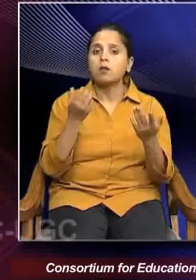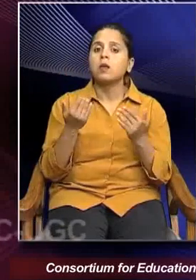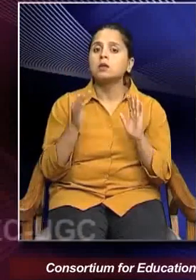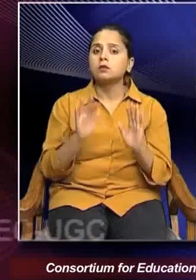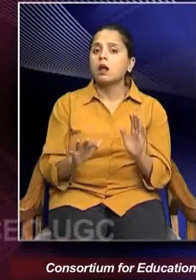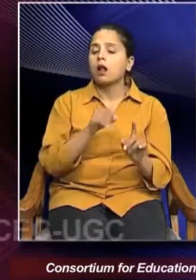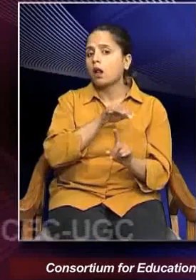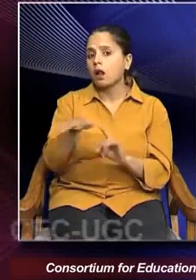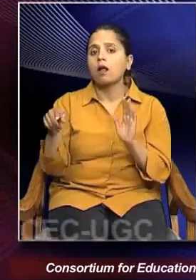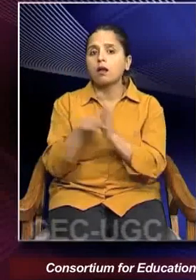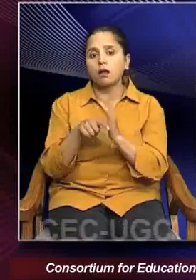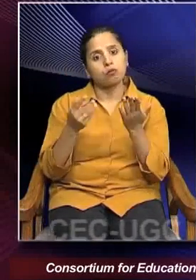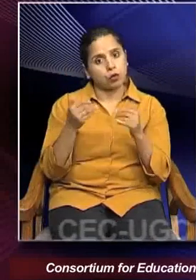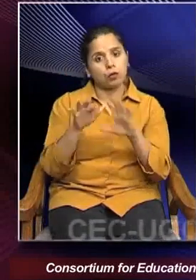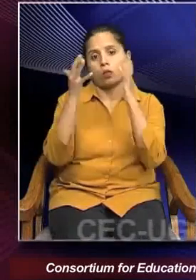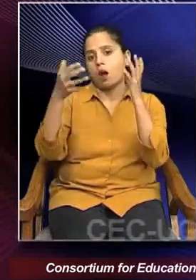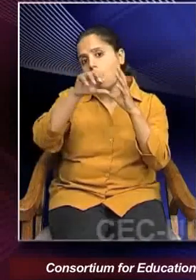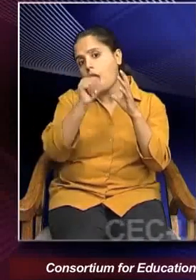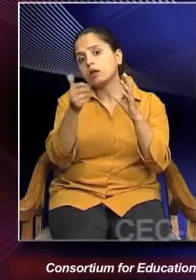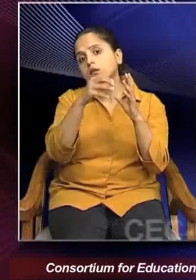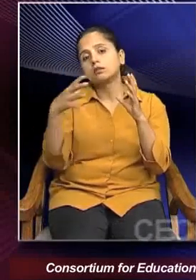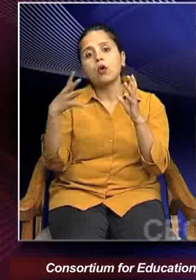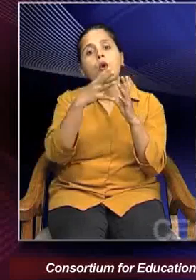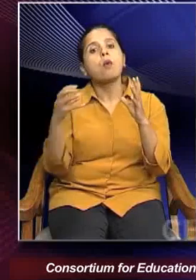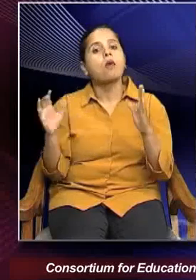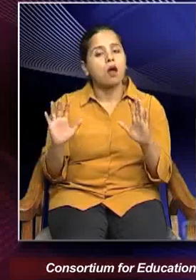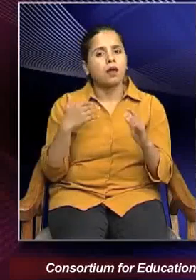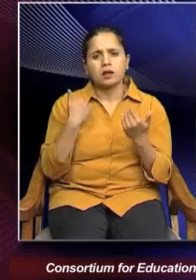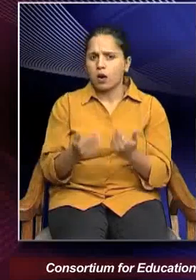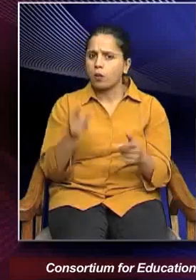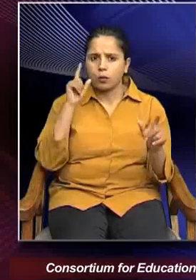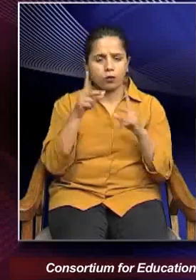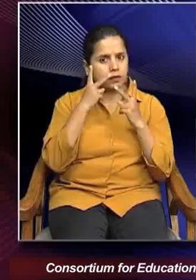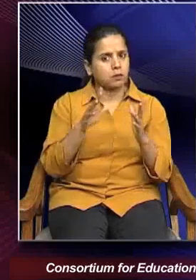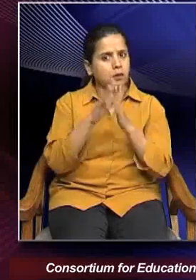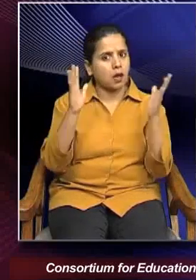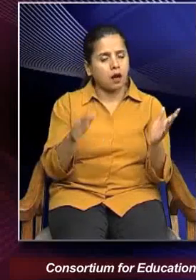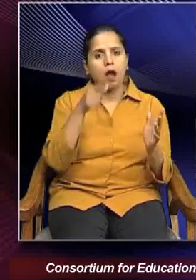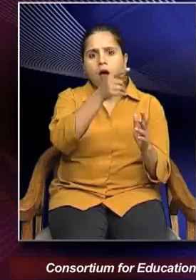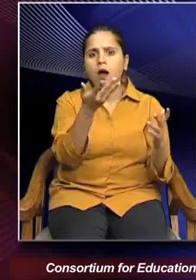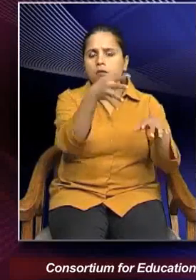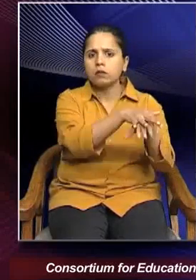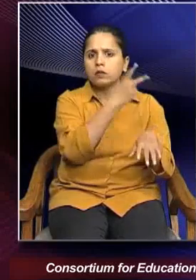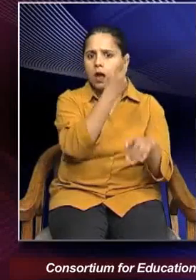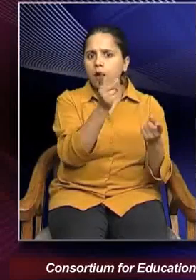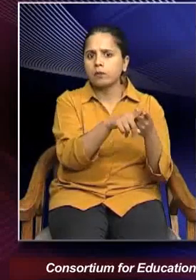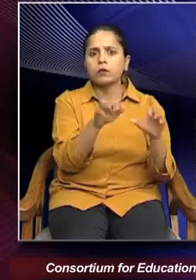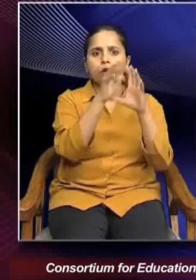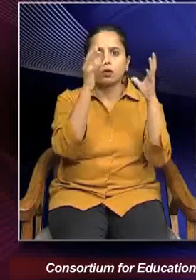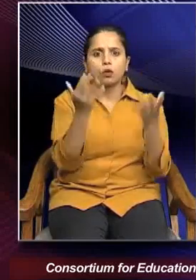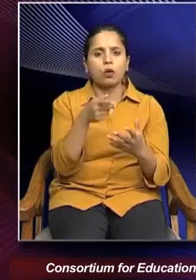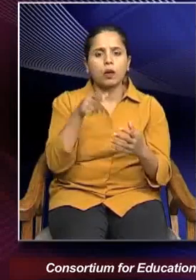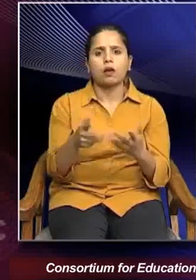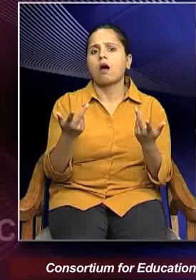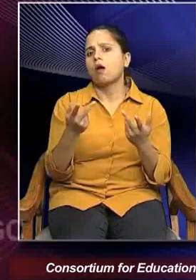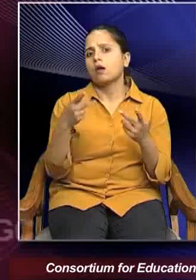on other regions of the world, because of we are already witnessing tremendous implication driven by global warming,